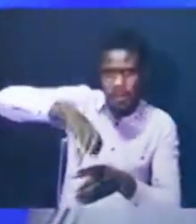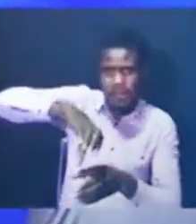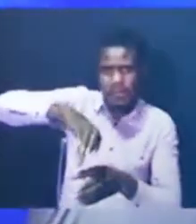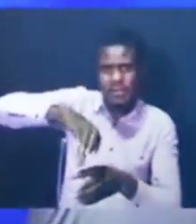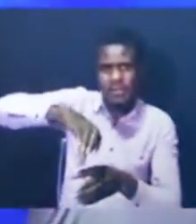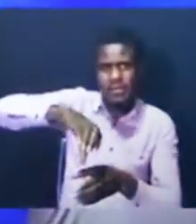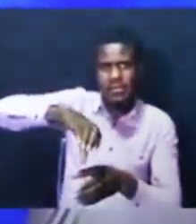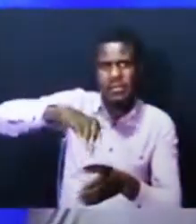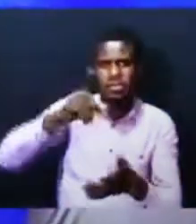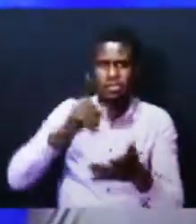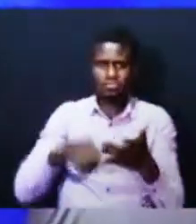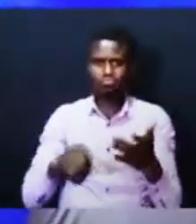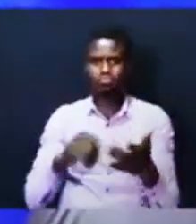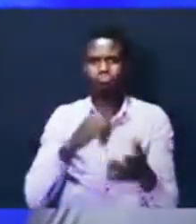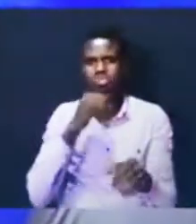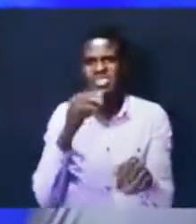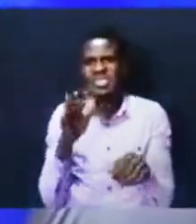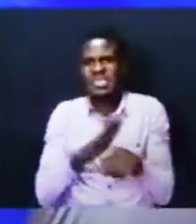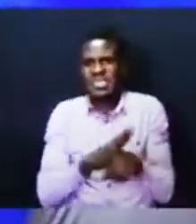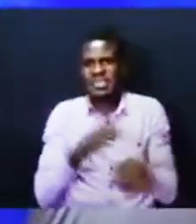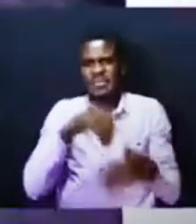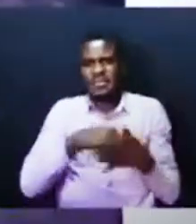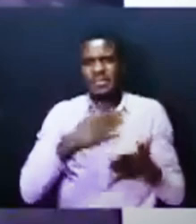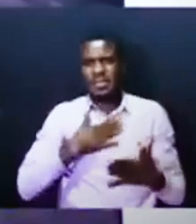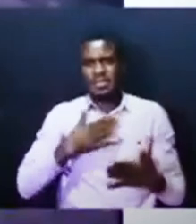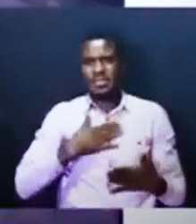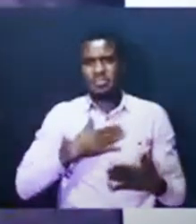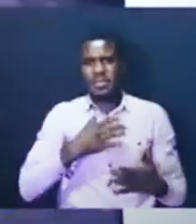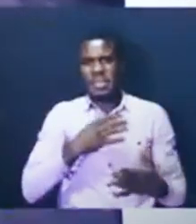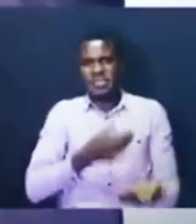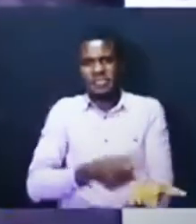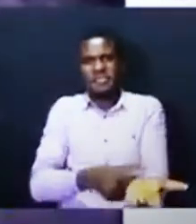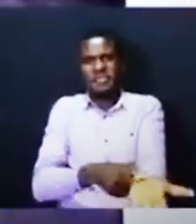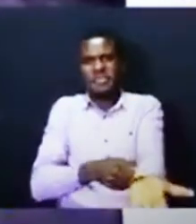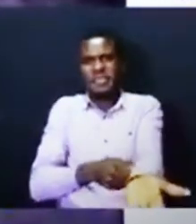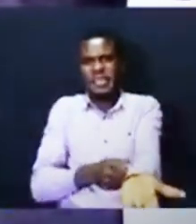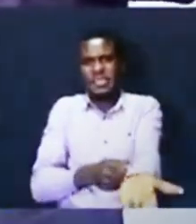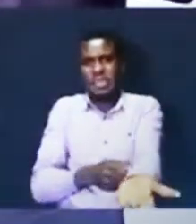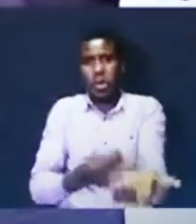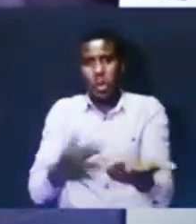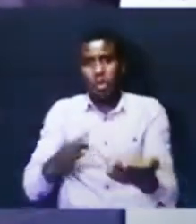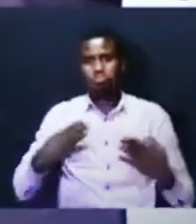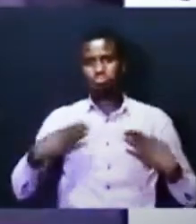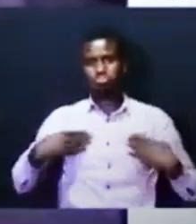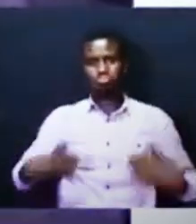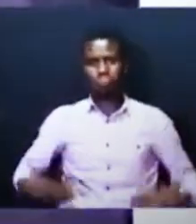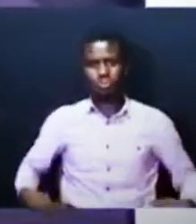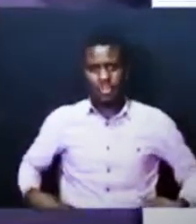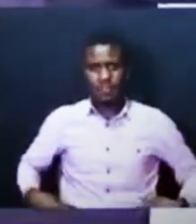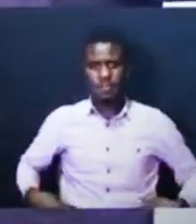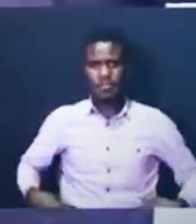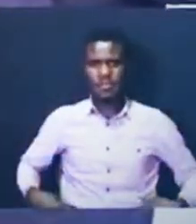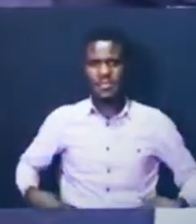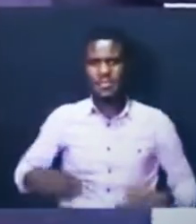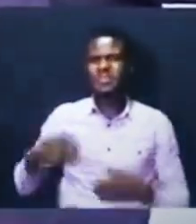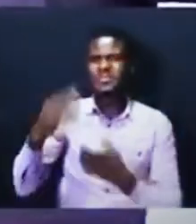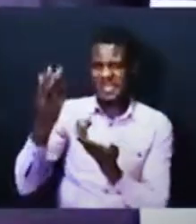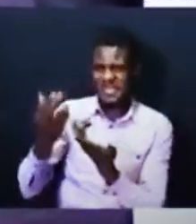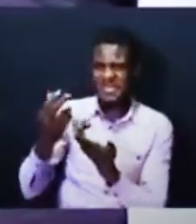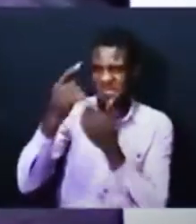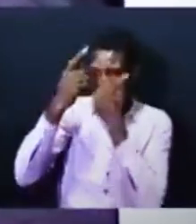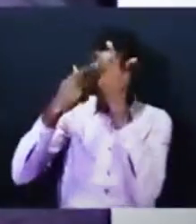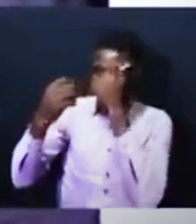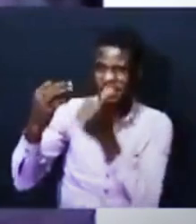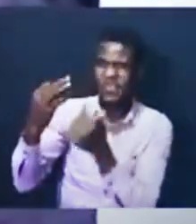Christ's affliction. Na meshe Kristo amani hunu no die aka no anemu for the sake of the